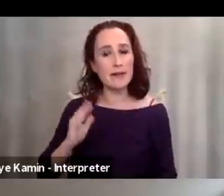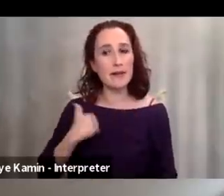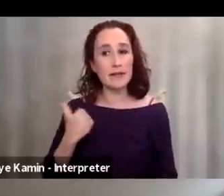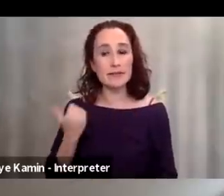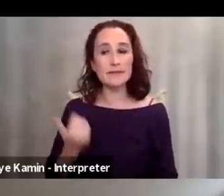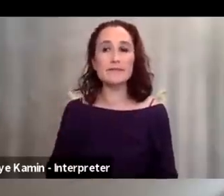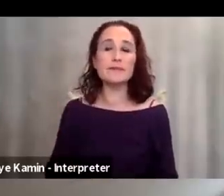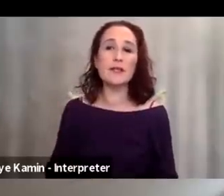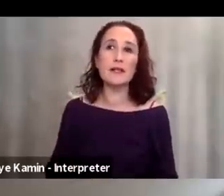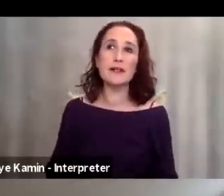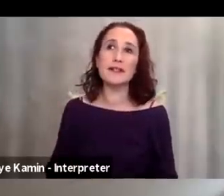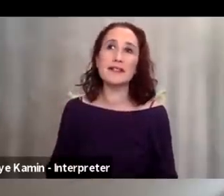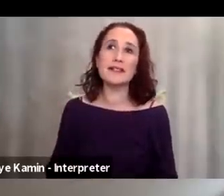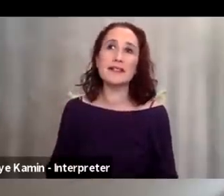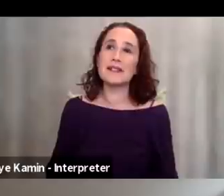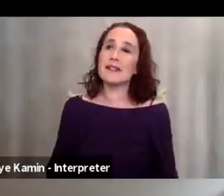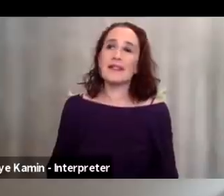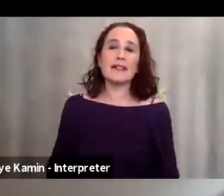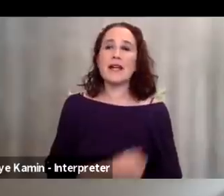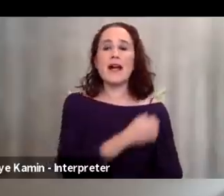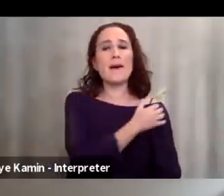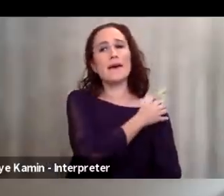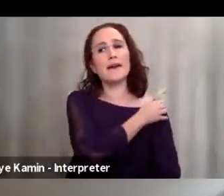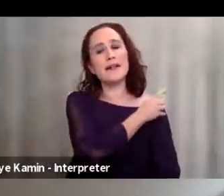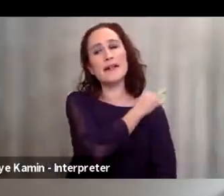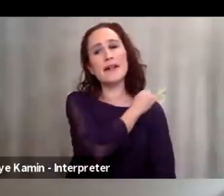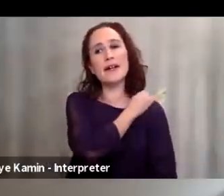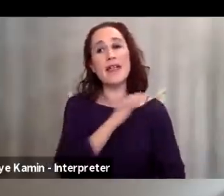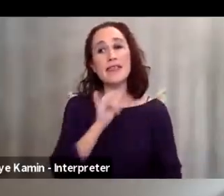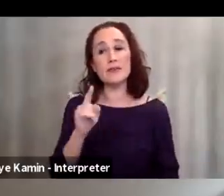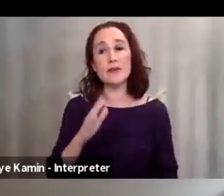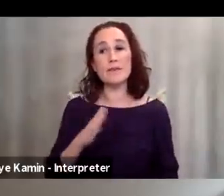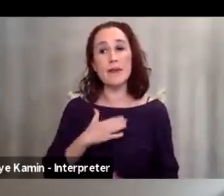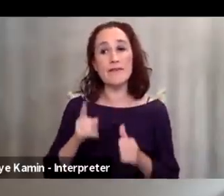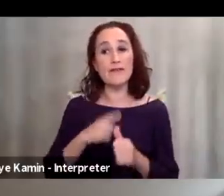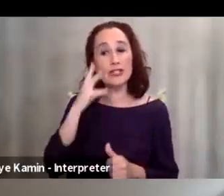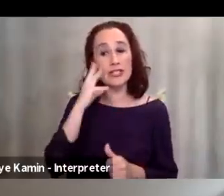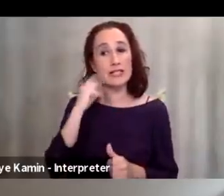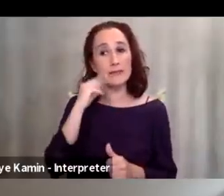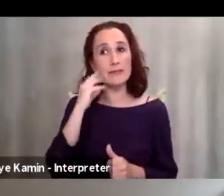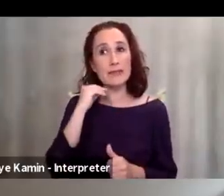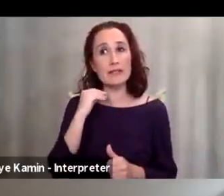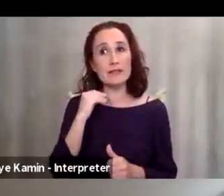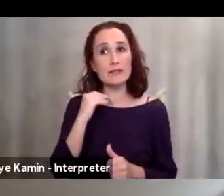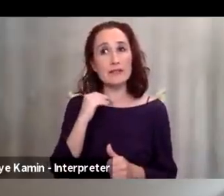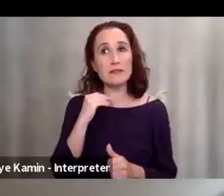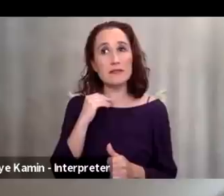Really, I don't know, was one of my first experiences of being